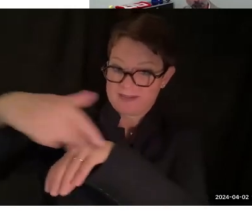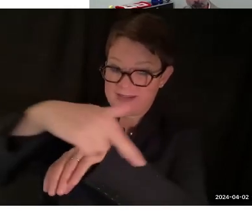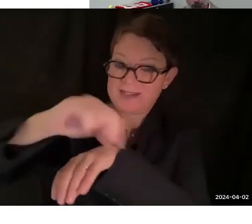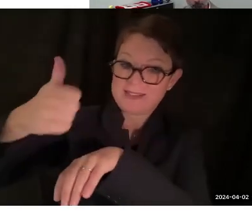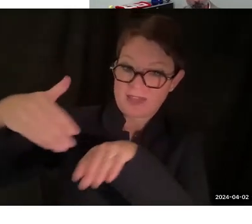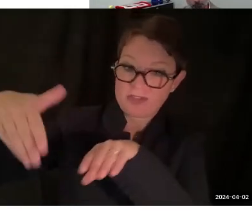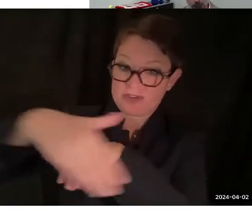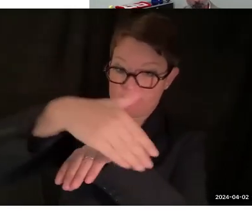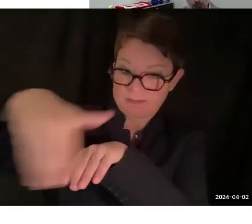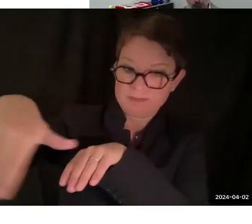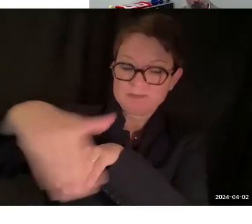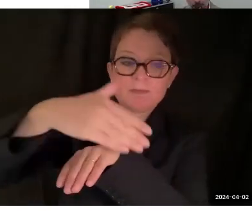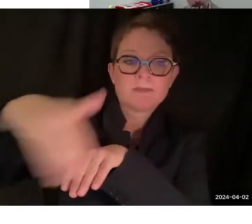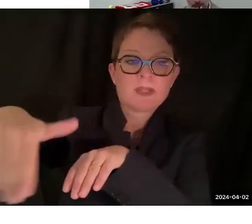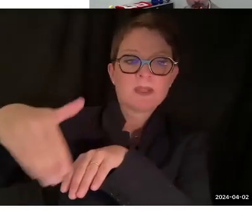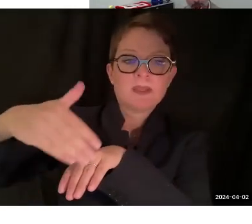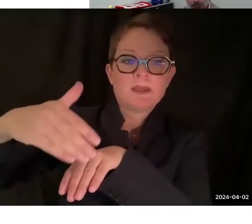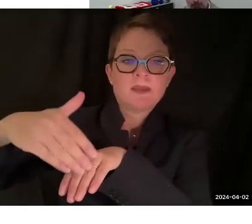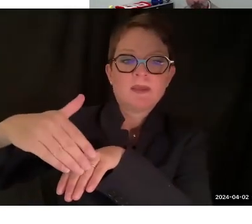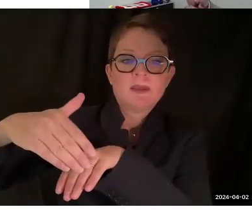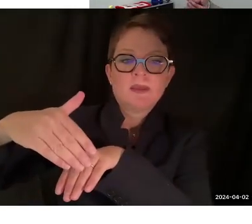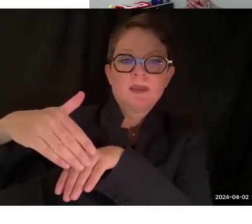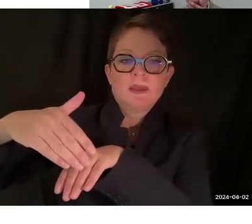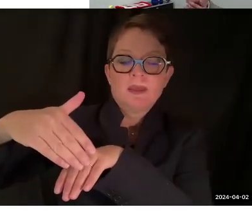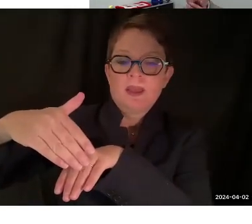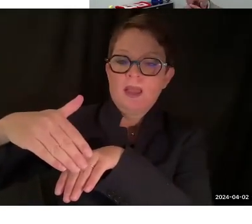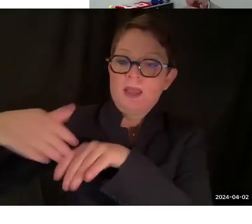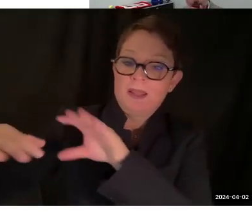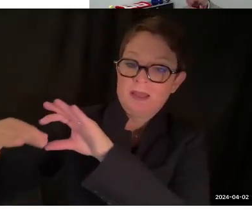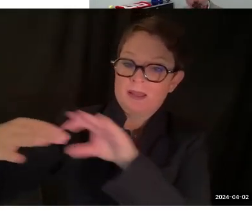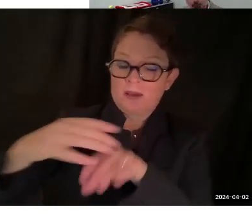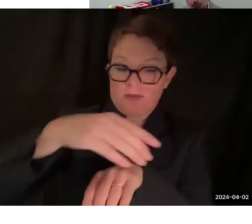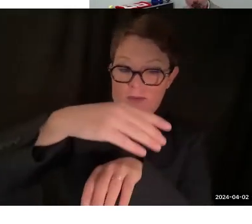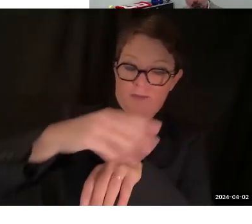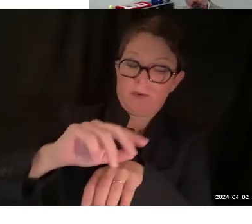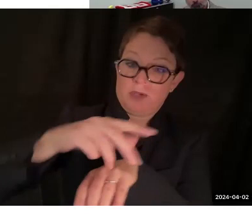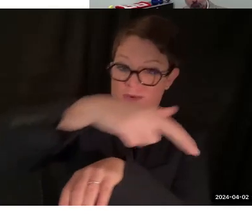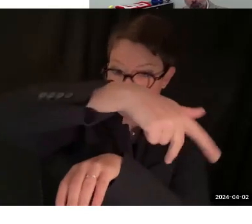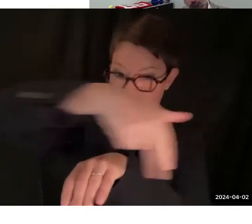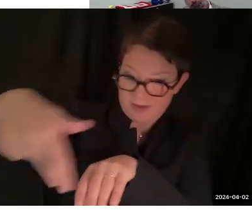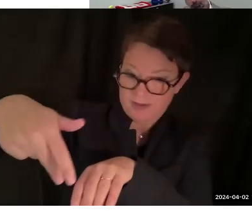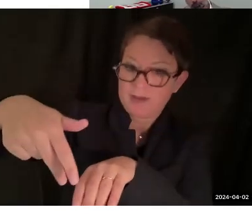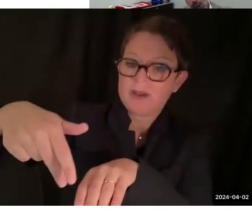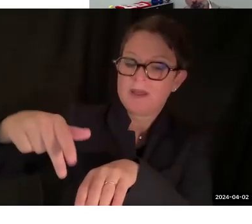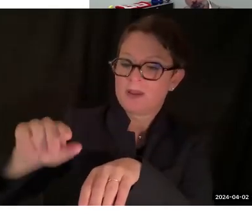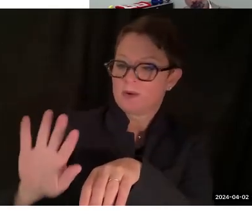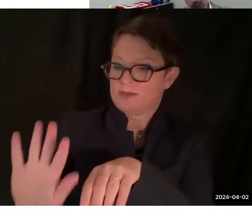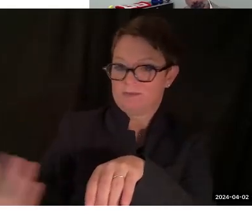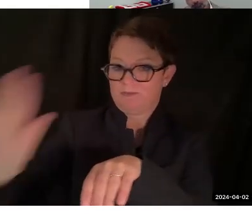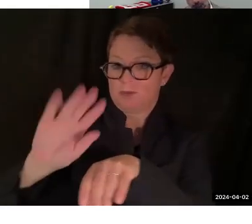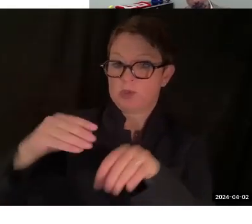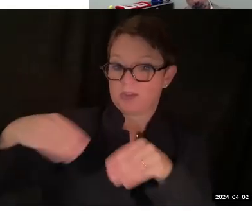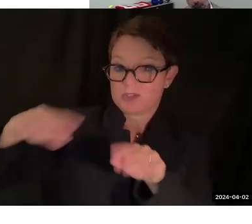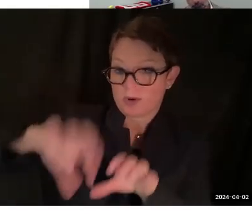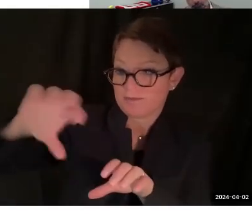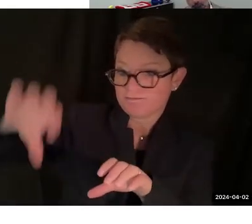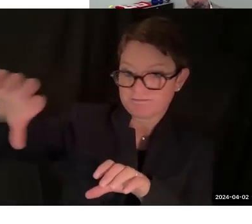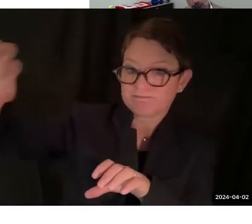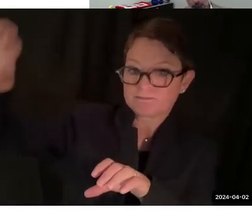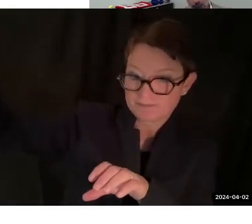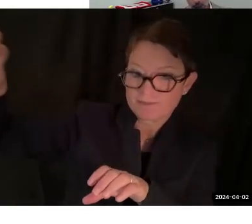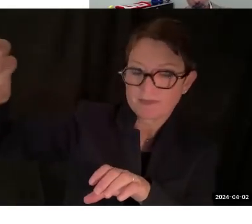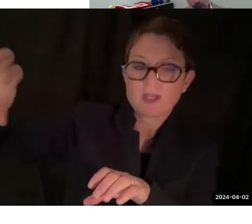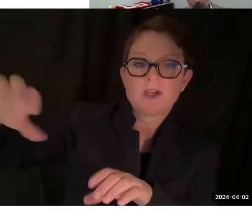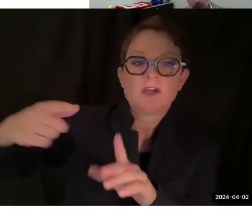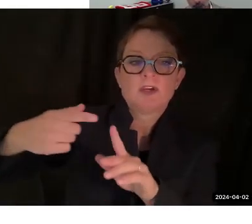connection that you see there goes right into that north-south promenade. We've lined that promenade with retail to